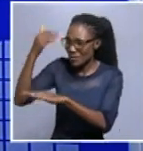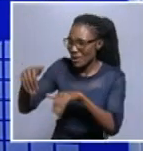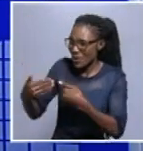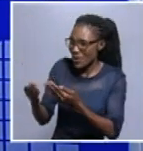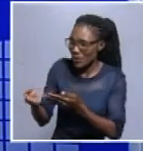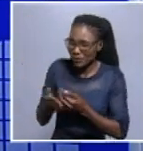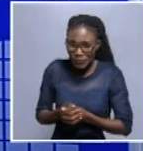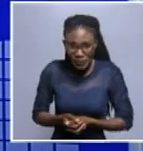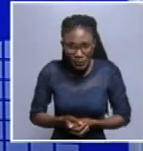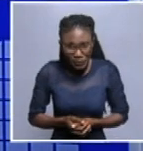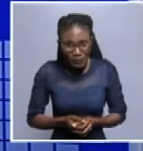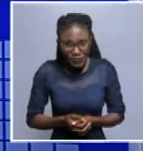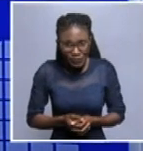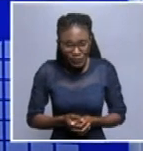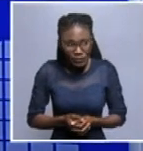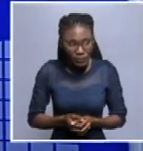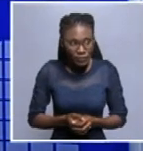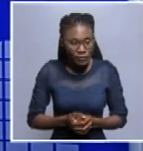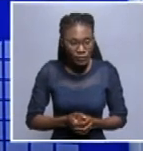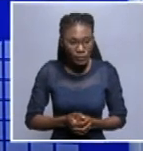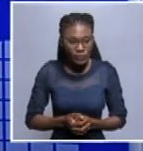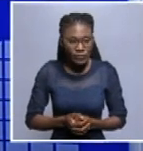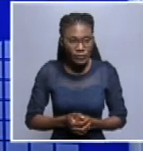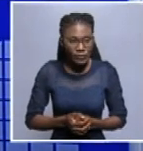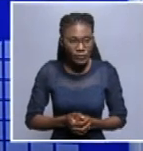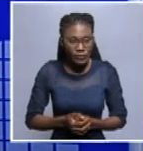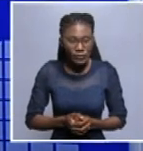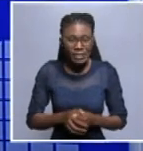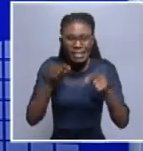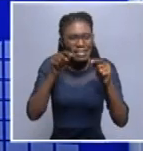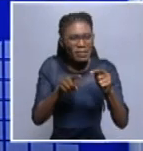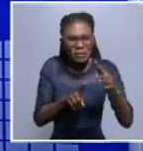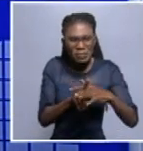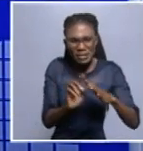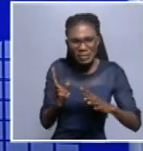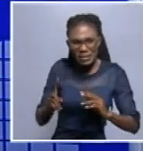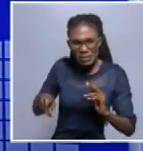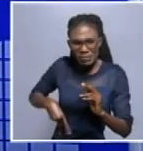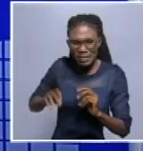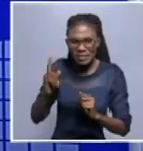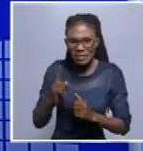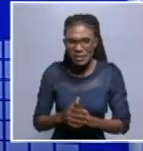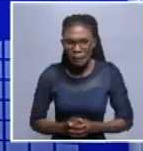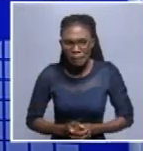it, what exactly is observer status and what are the benefits thereof?